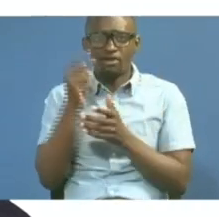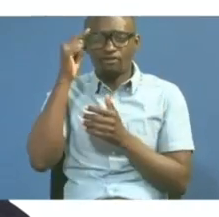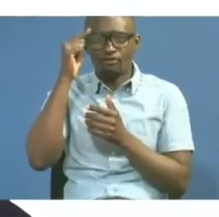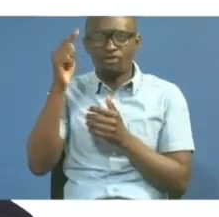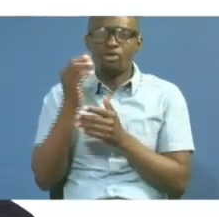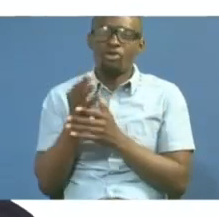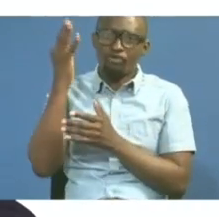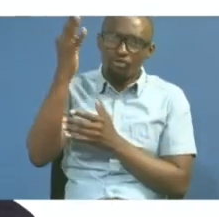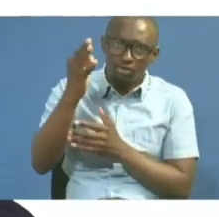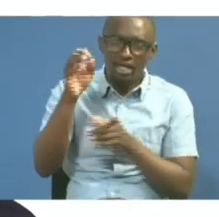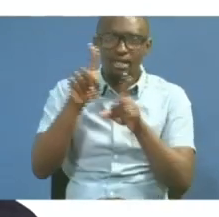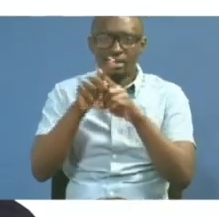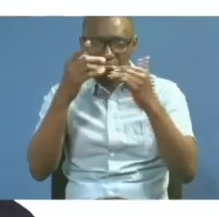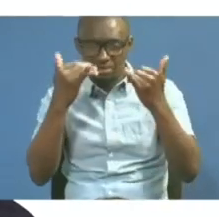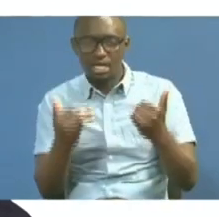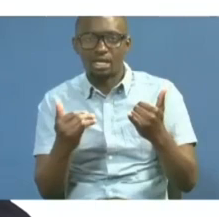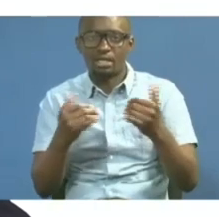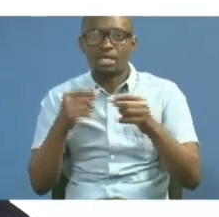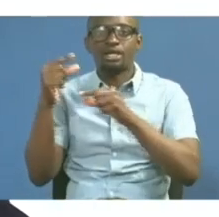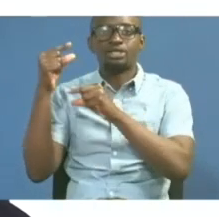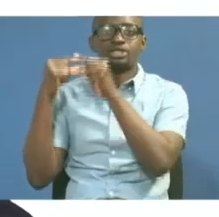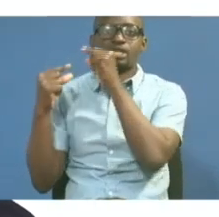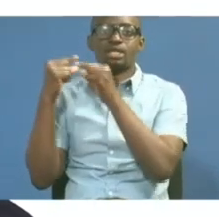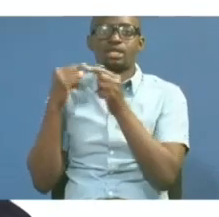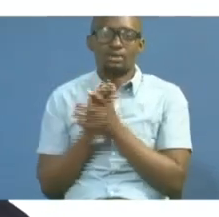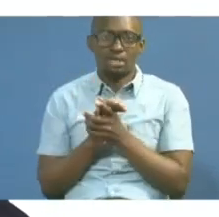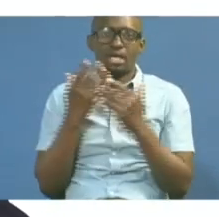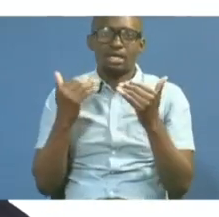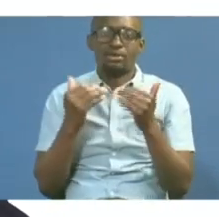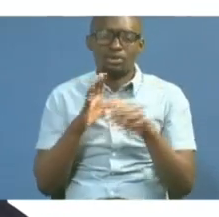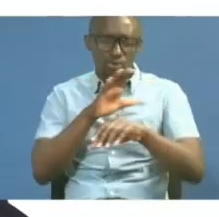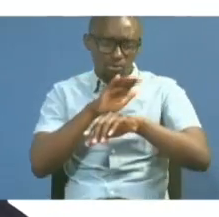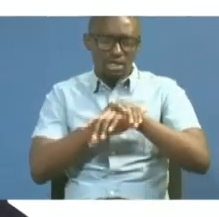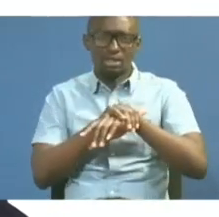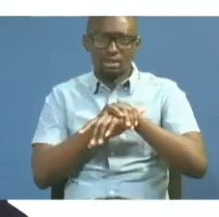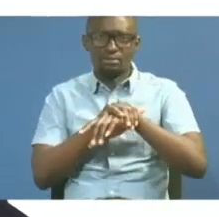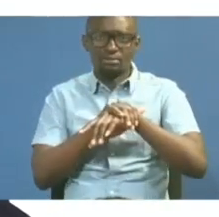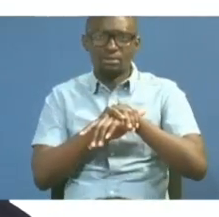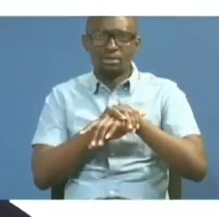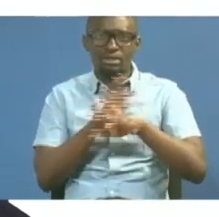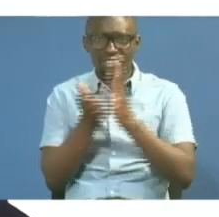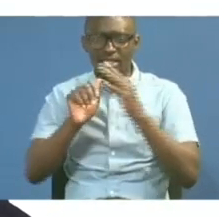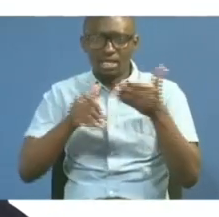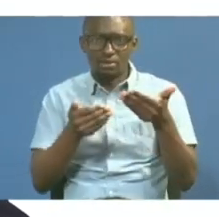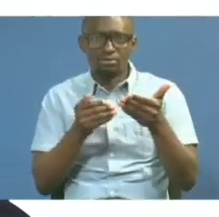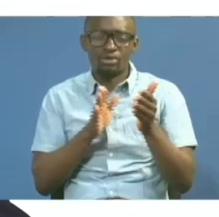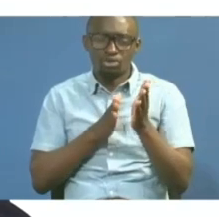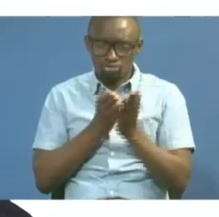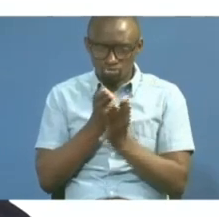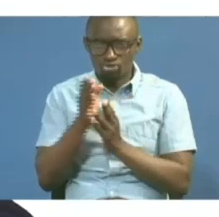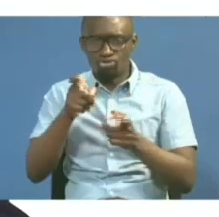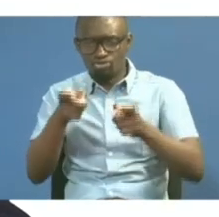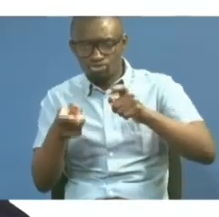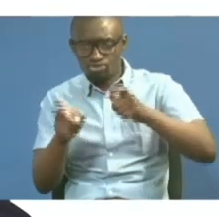resources for the current and the future generations. You will be given the necessary skills through theory